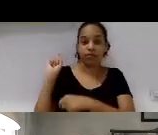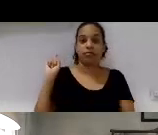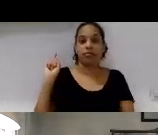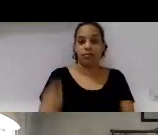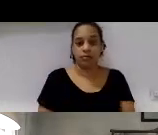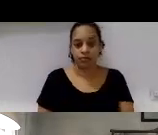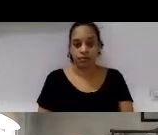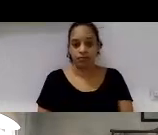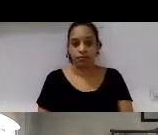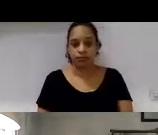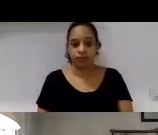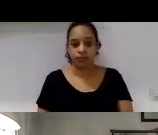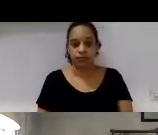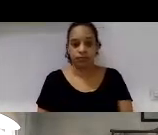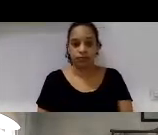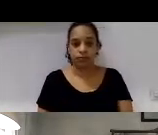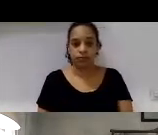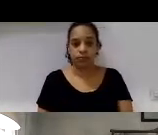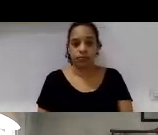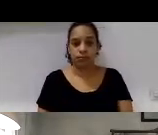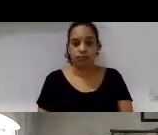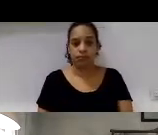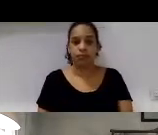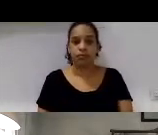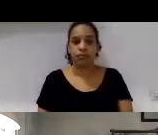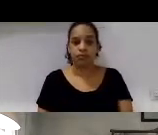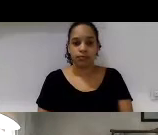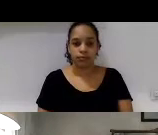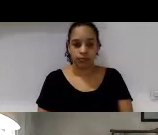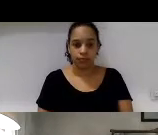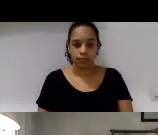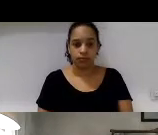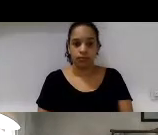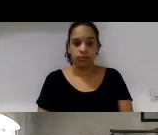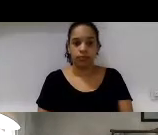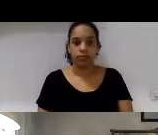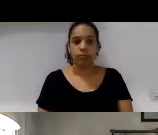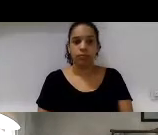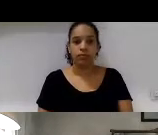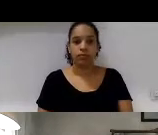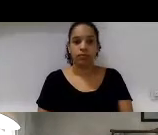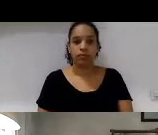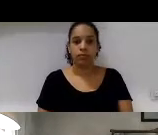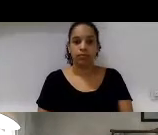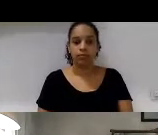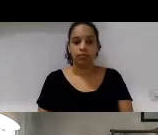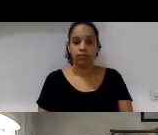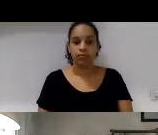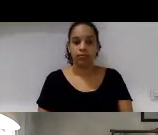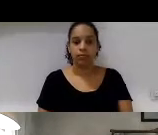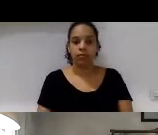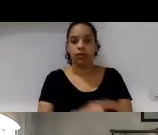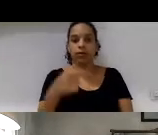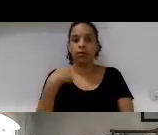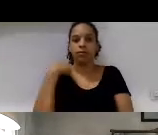first appeared. You are particularly interested in the conditions under which the cell first arose. So you notice I'm using the